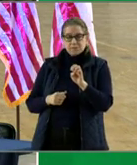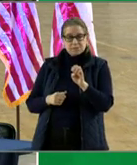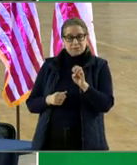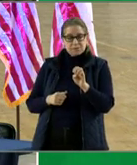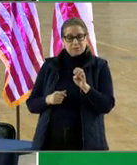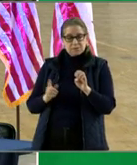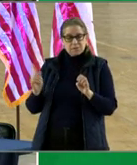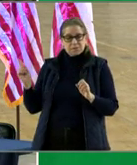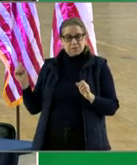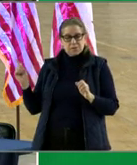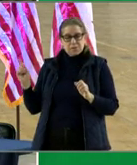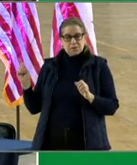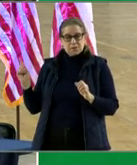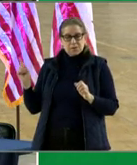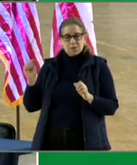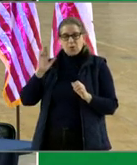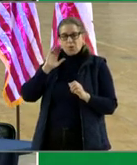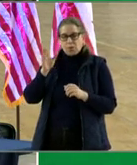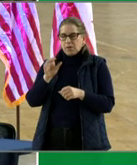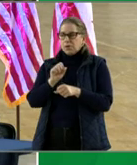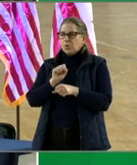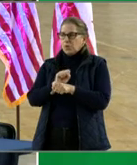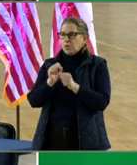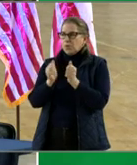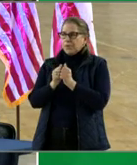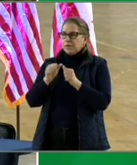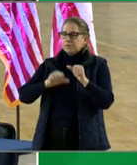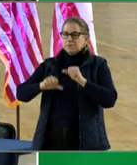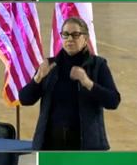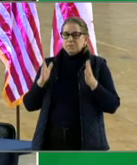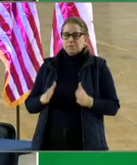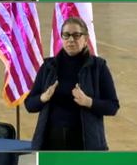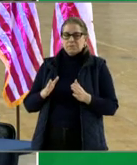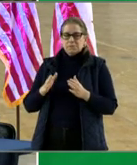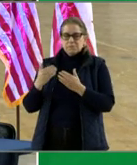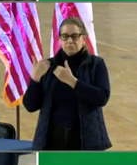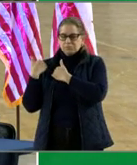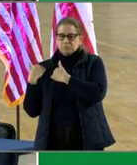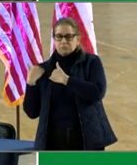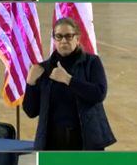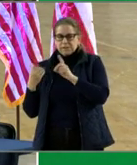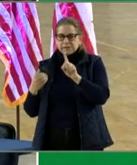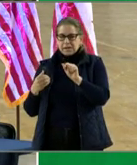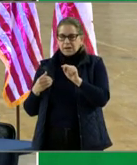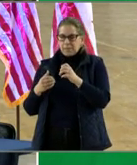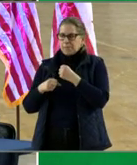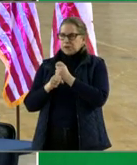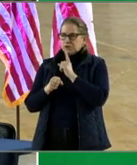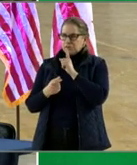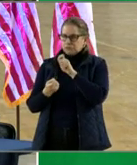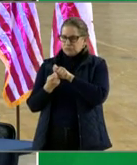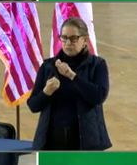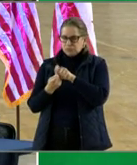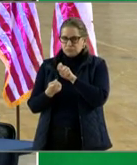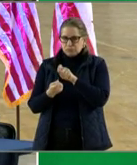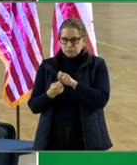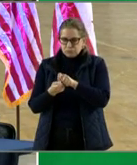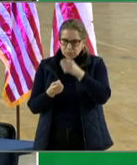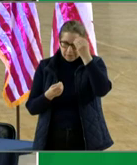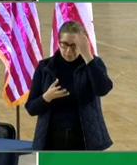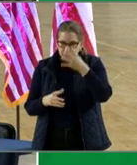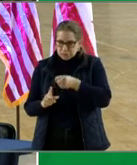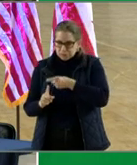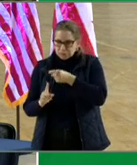much information accurately and quickly as possible. This week we changed